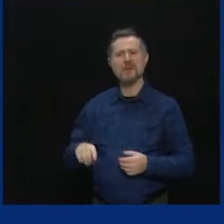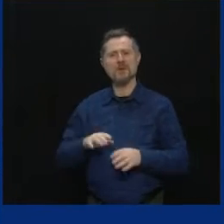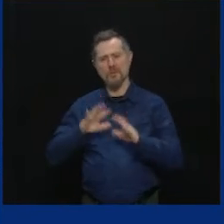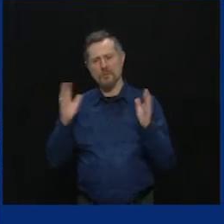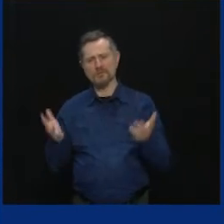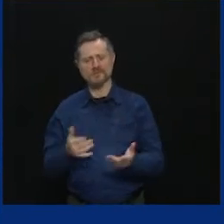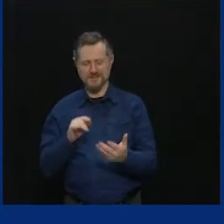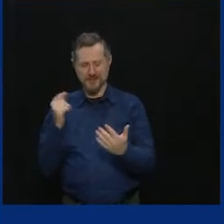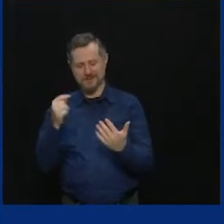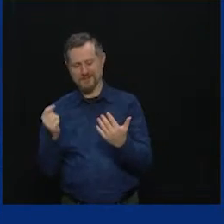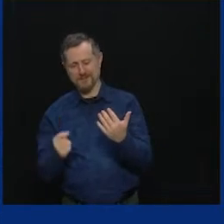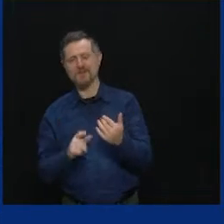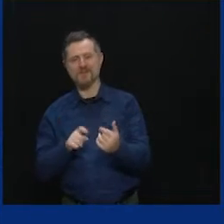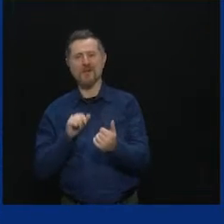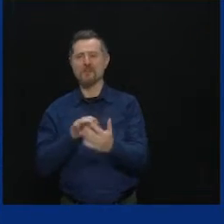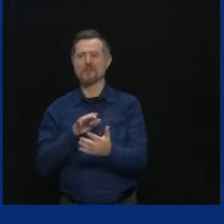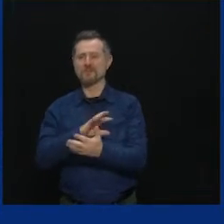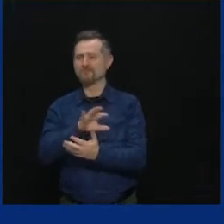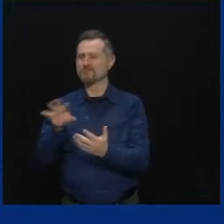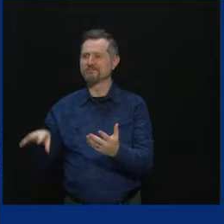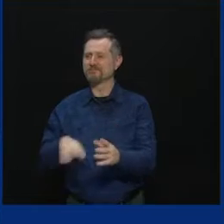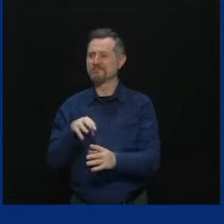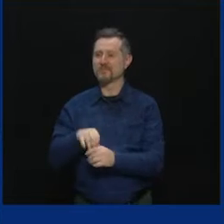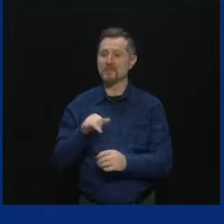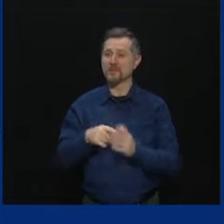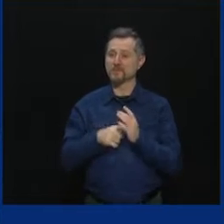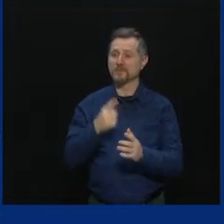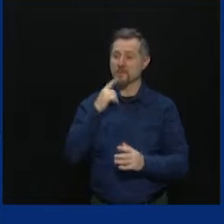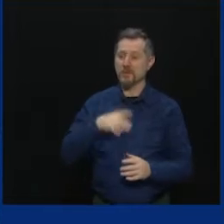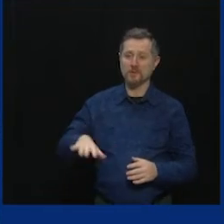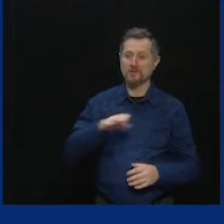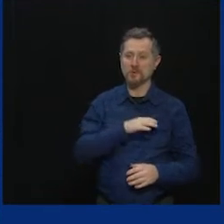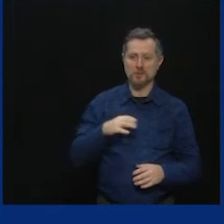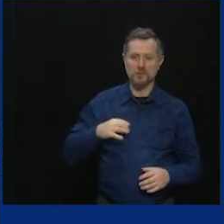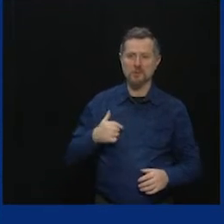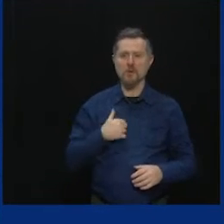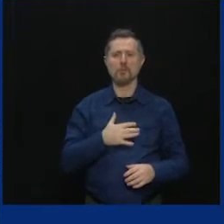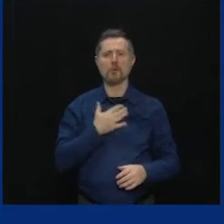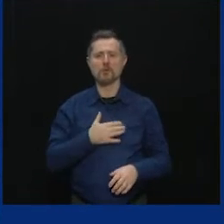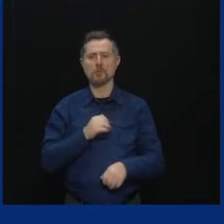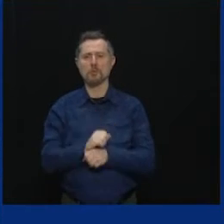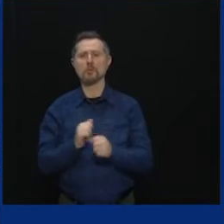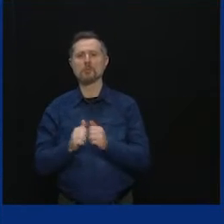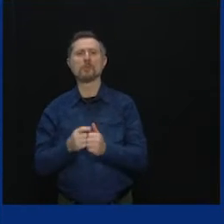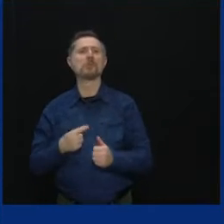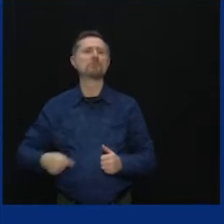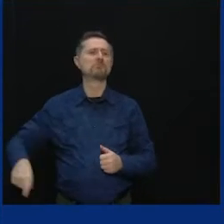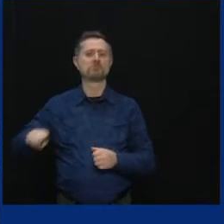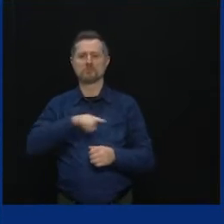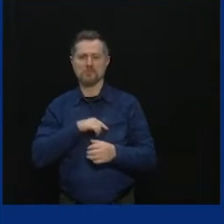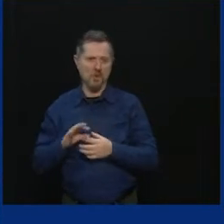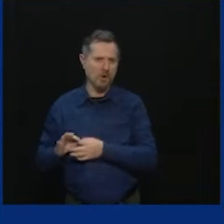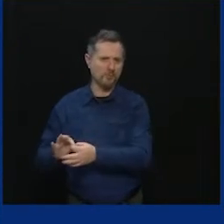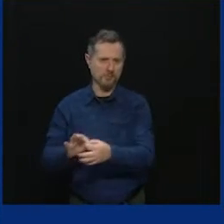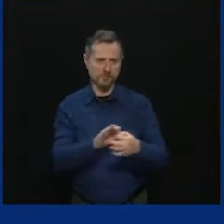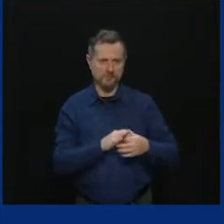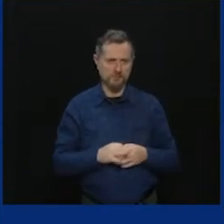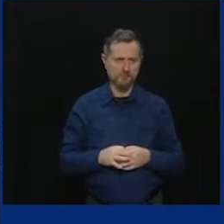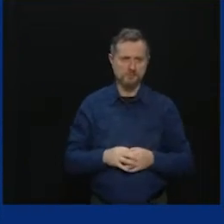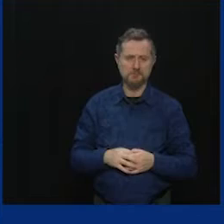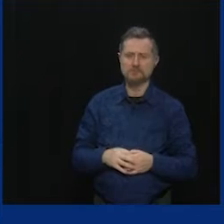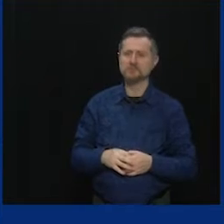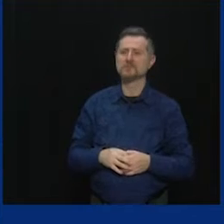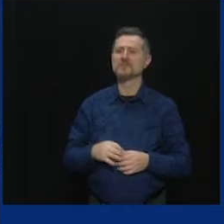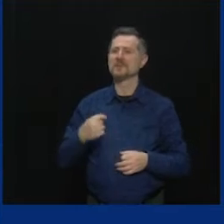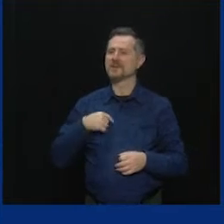my office is committed to working in collaboration with everyone in this room. We need each other,